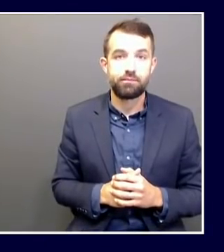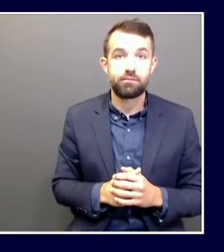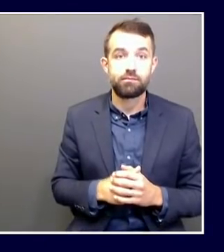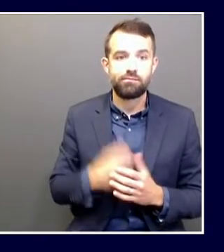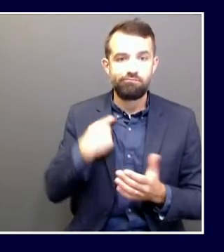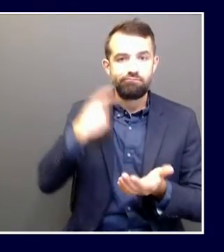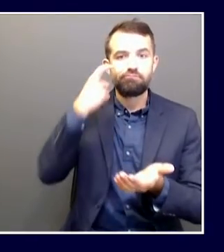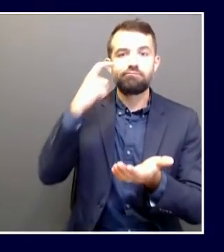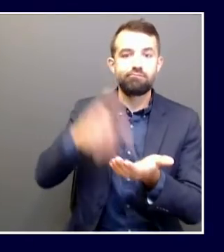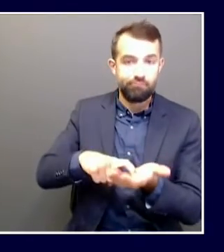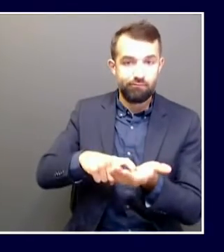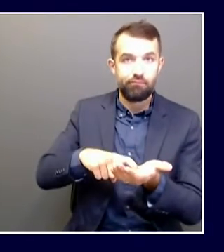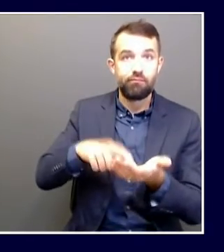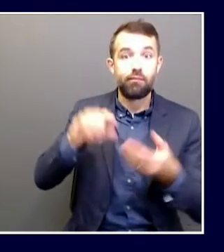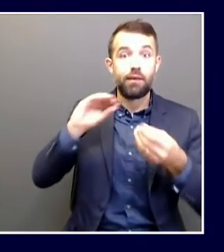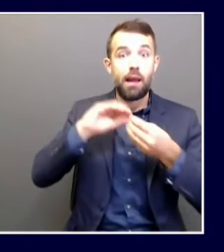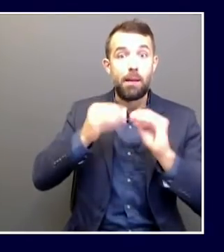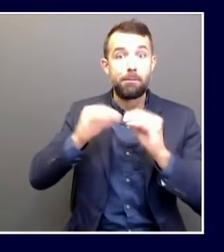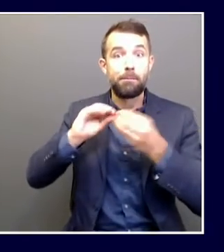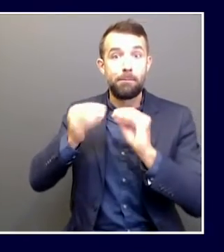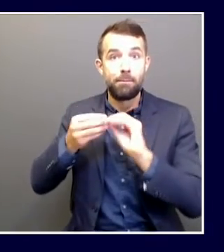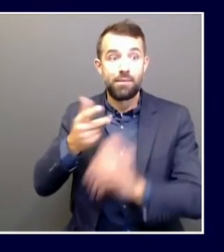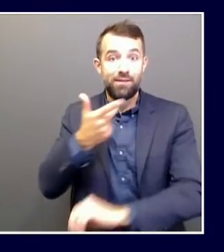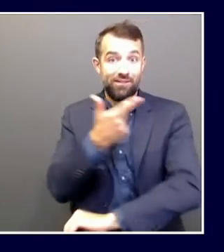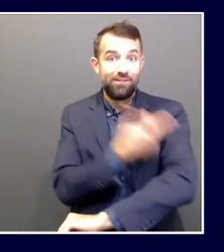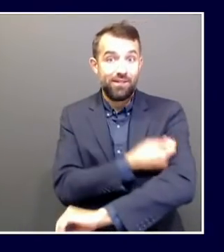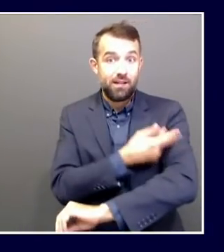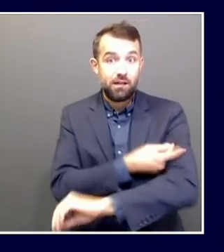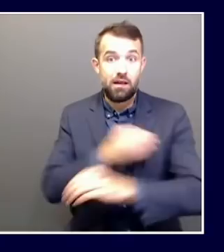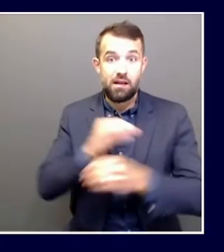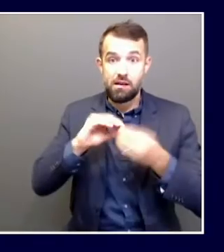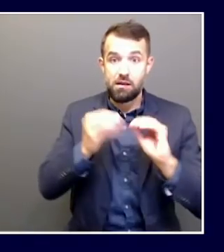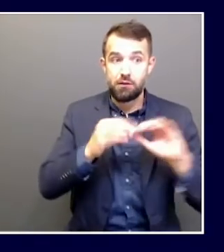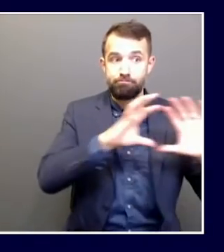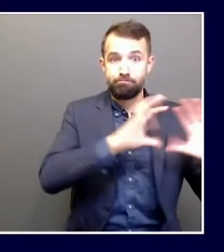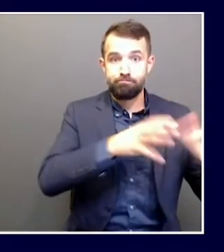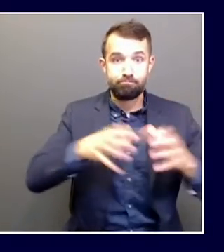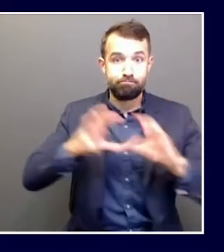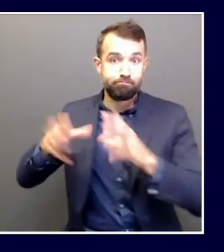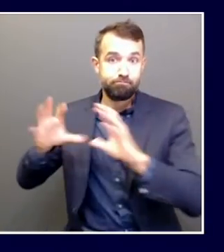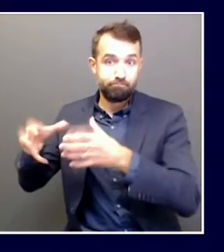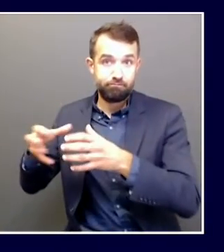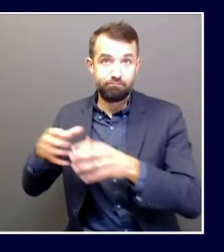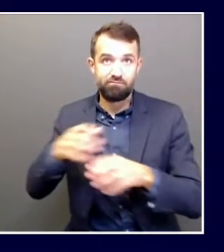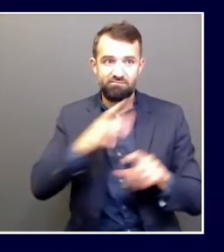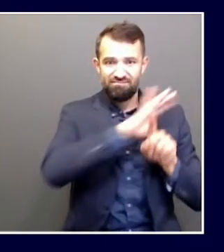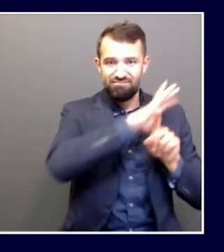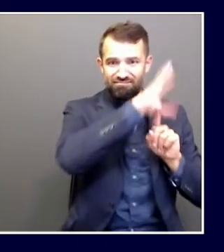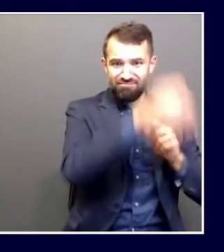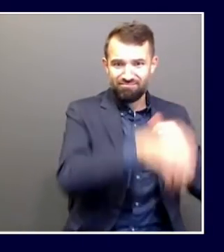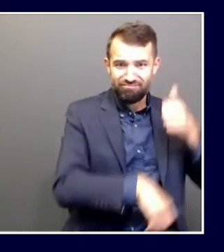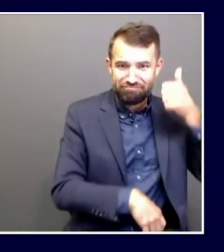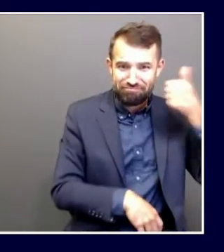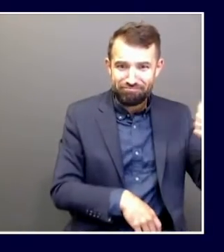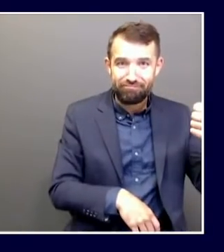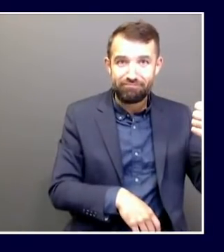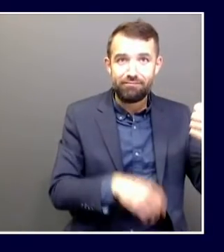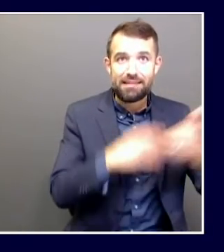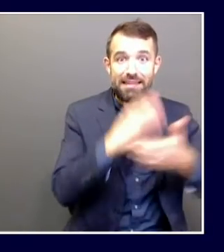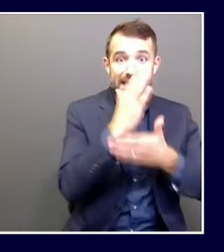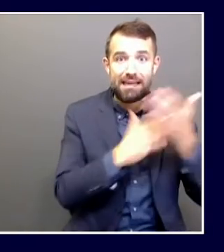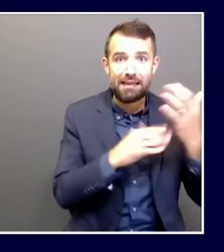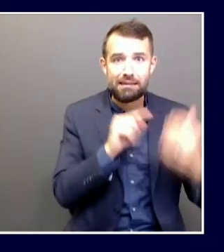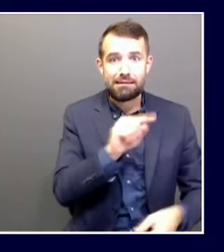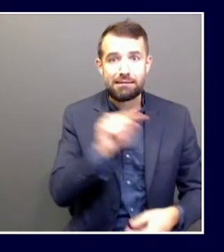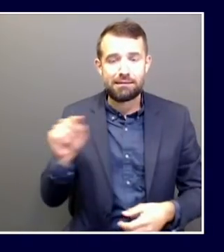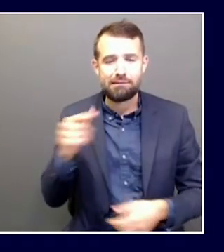respect to vaccine rates across the state. It's not so much the aggregate number of